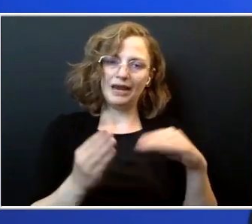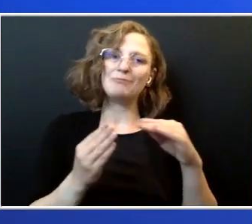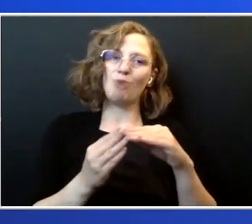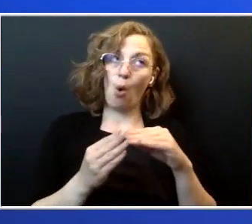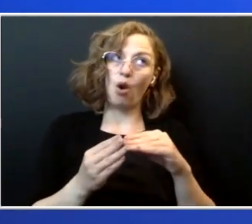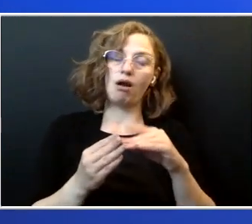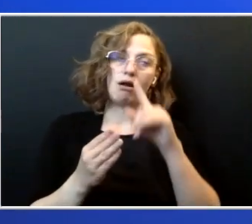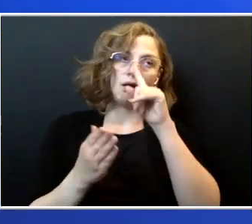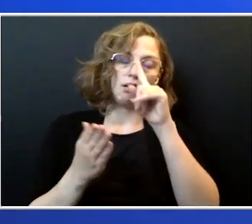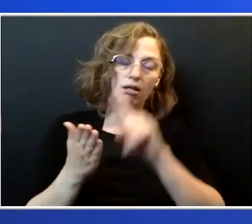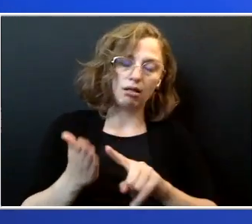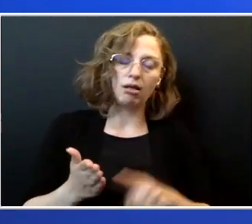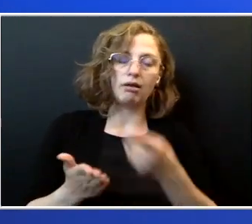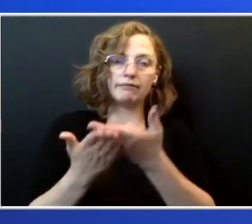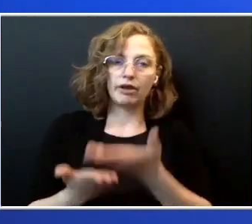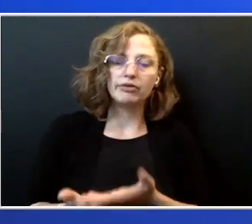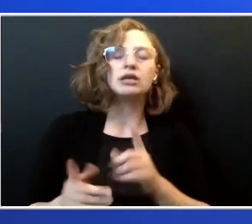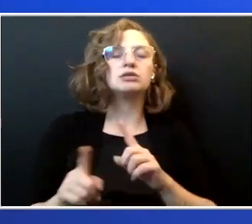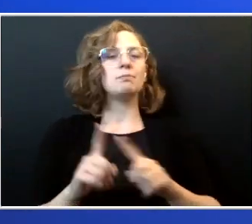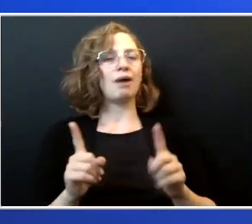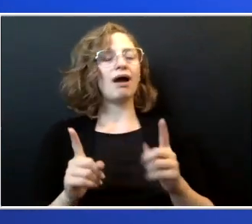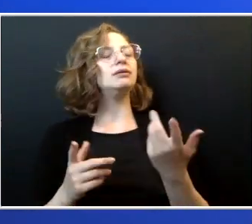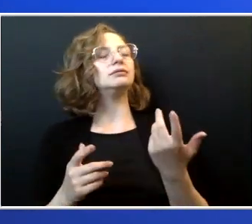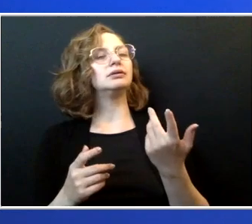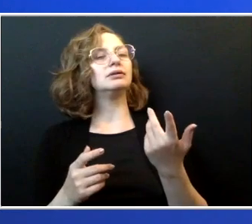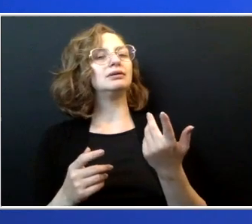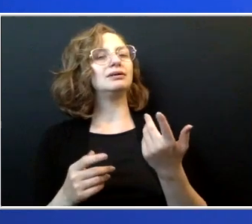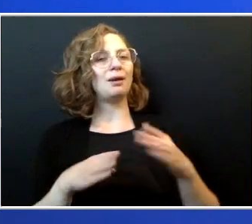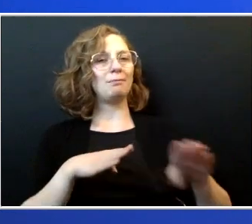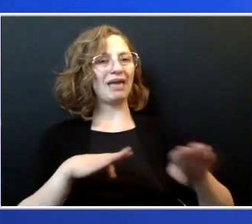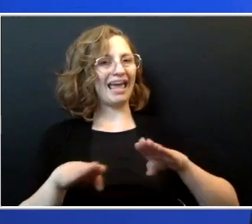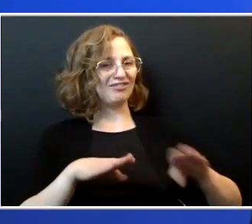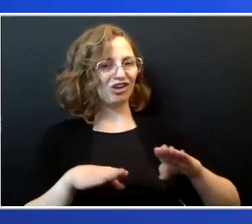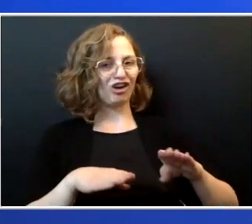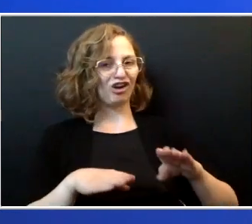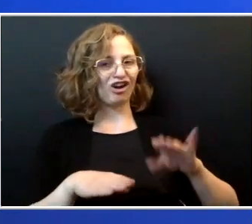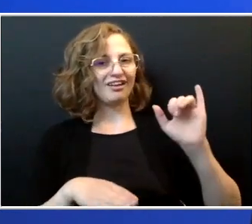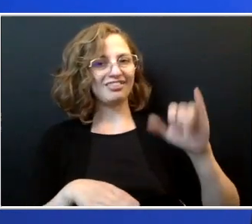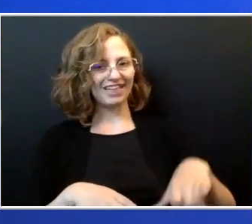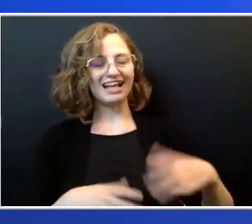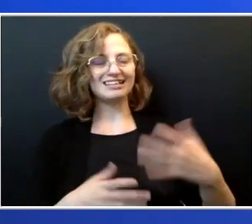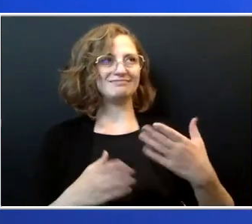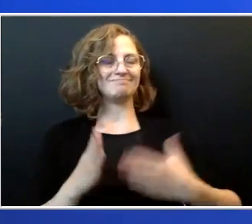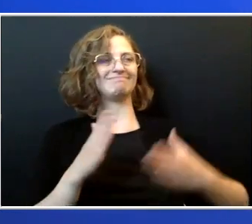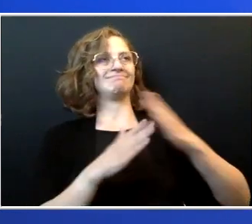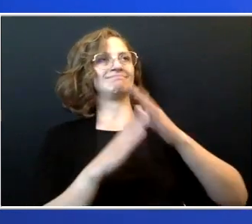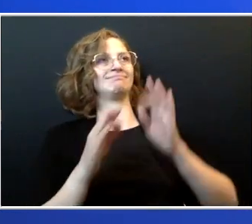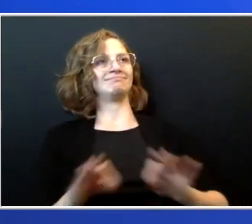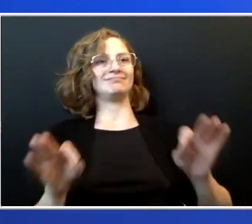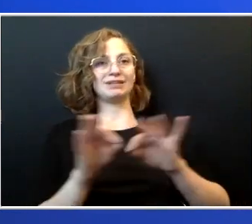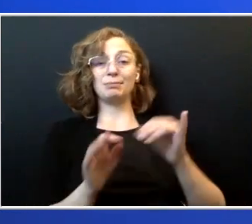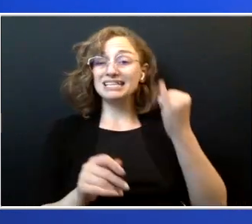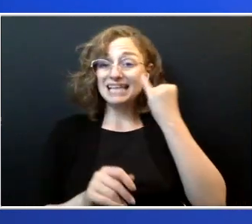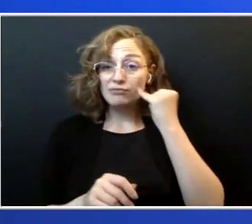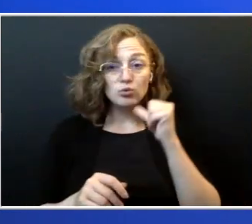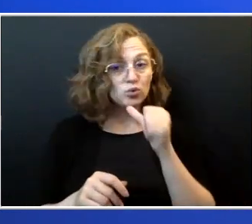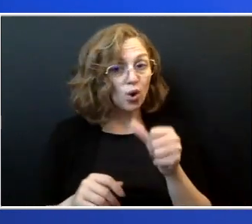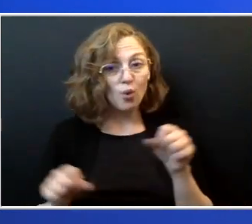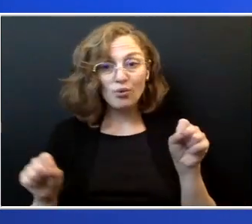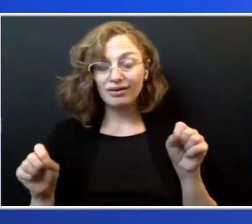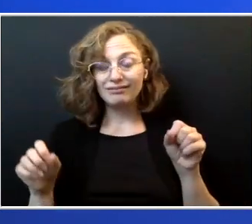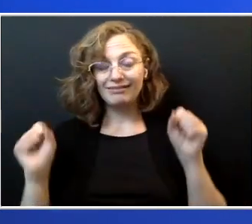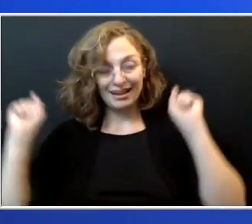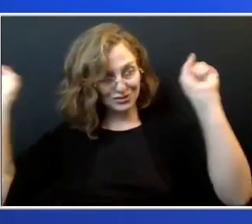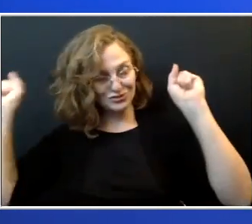behavior trumps it, right? If you don't do it, you don't get the biological benefits. So at the end of the day, best time of day for you that you're going to do it